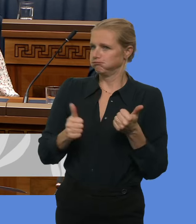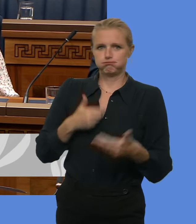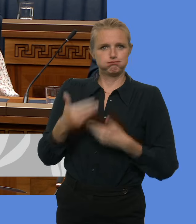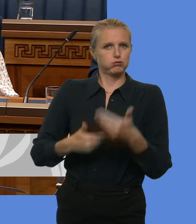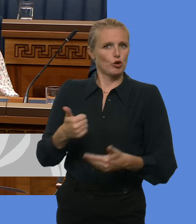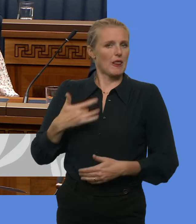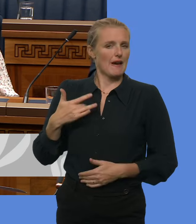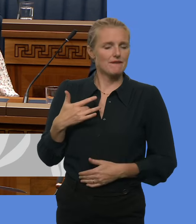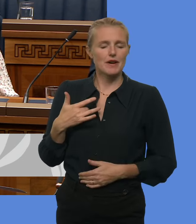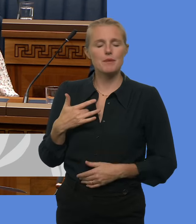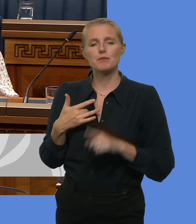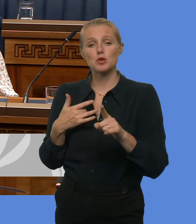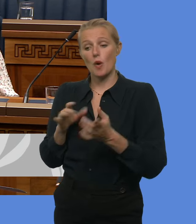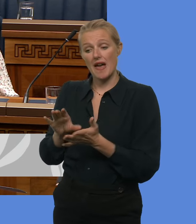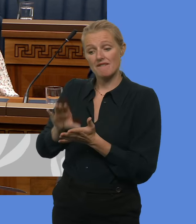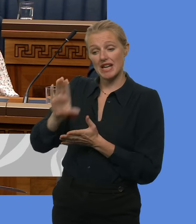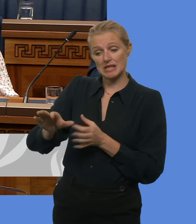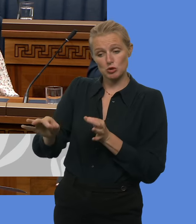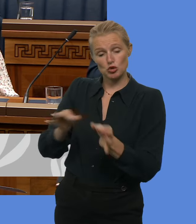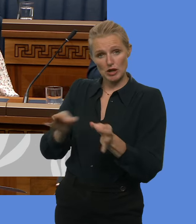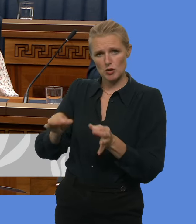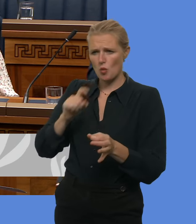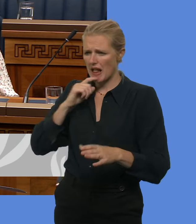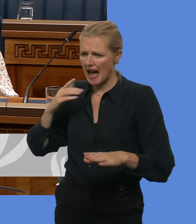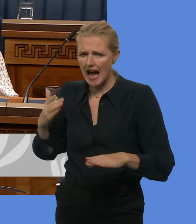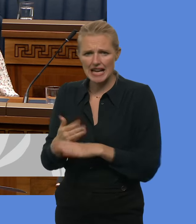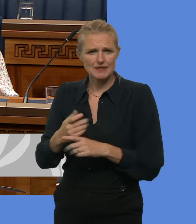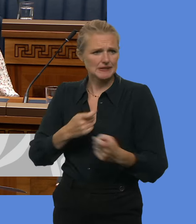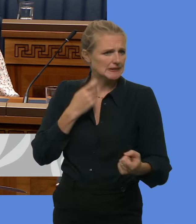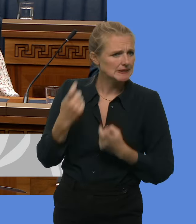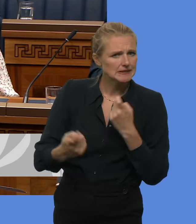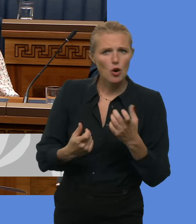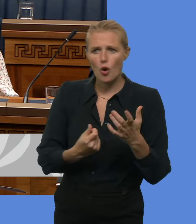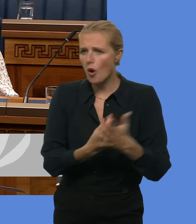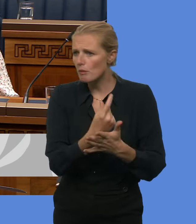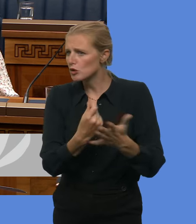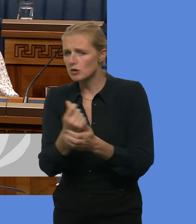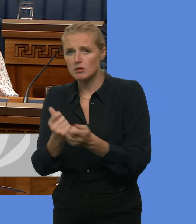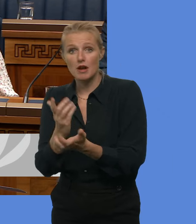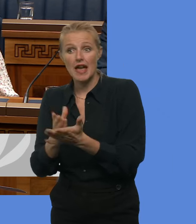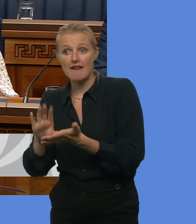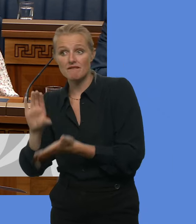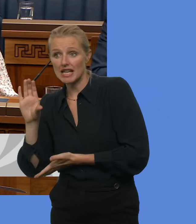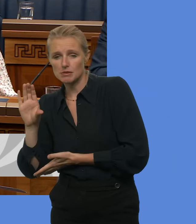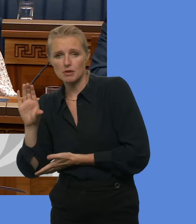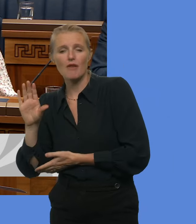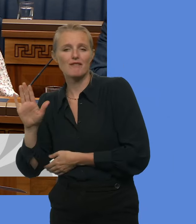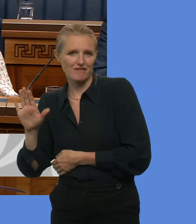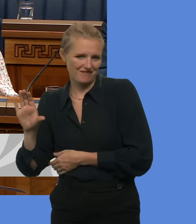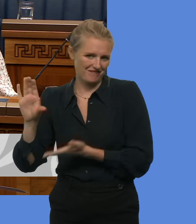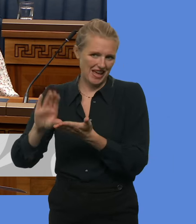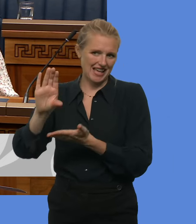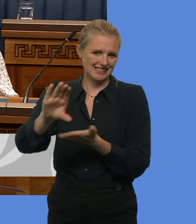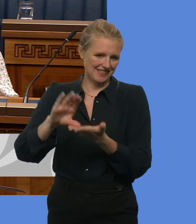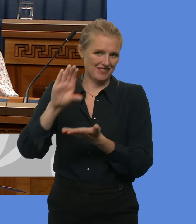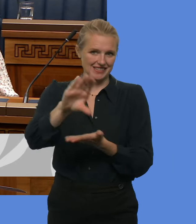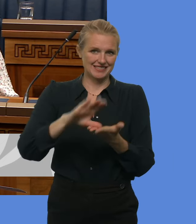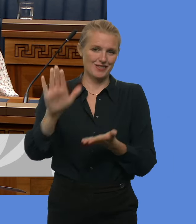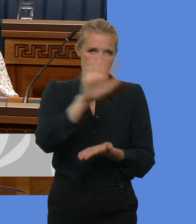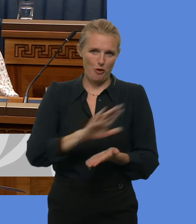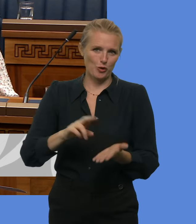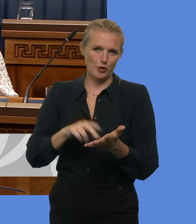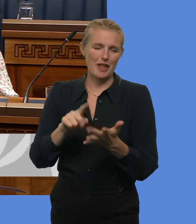of course, the investment strategy will be actively looking at opportunities to ensure that that investment is right across. And I'm sure that the member